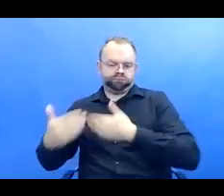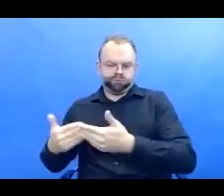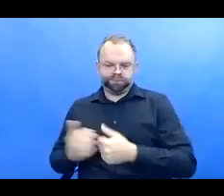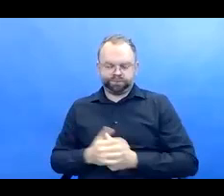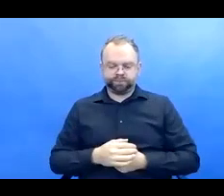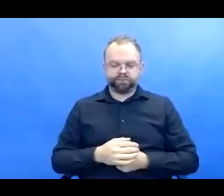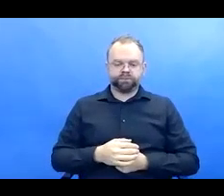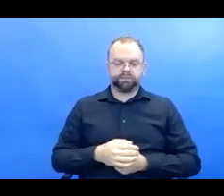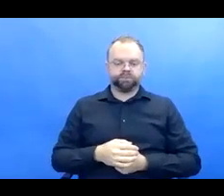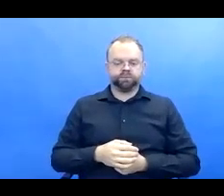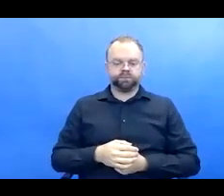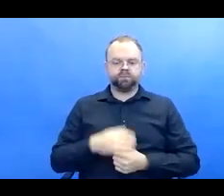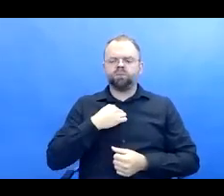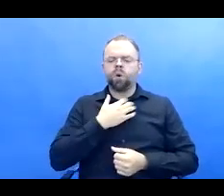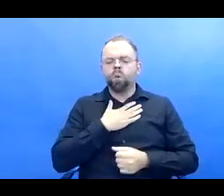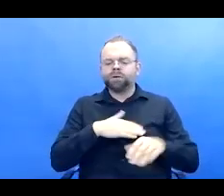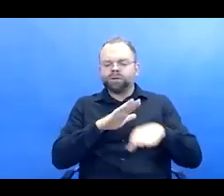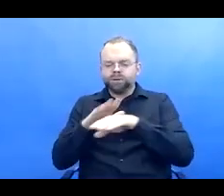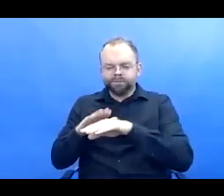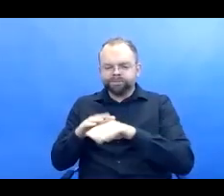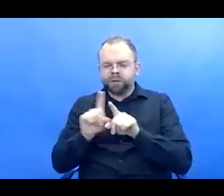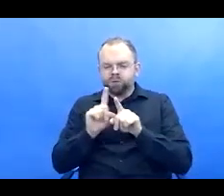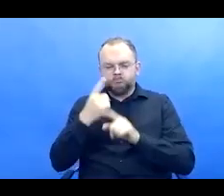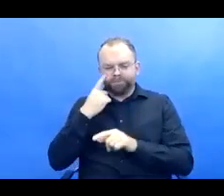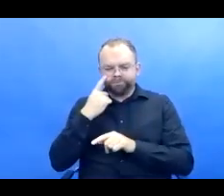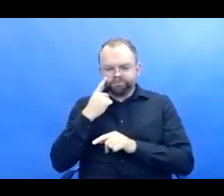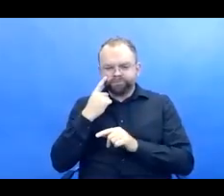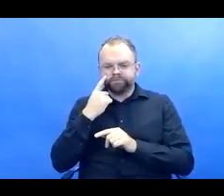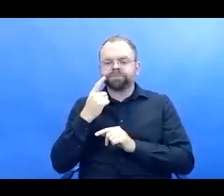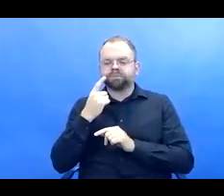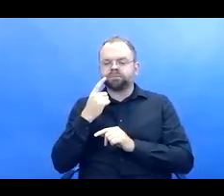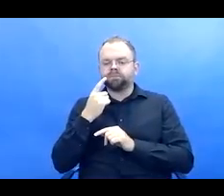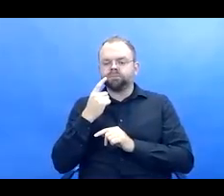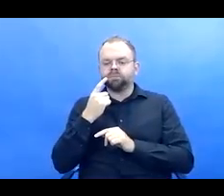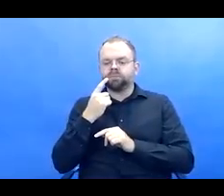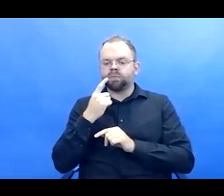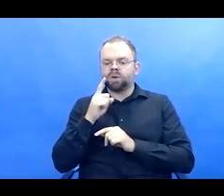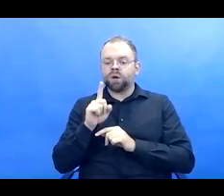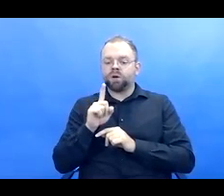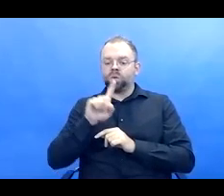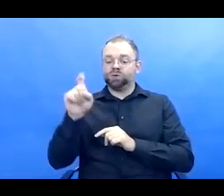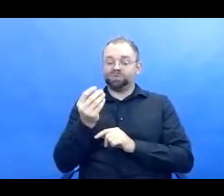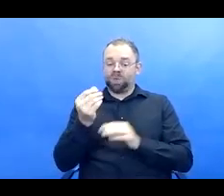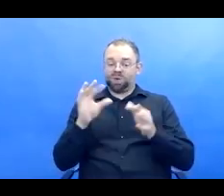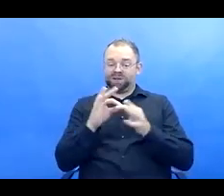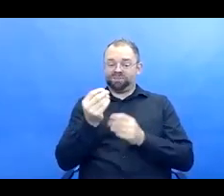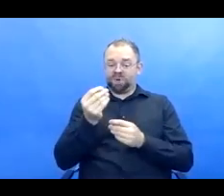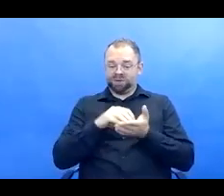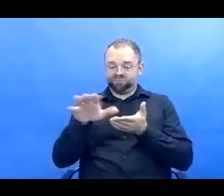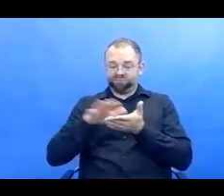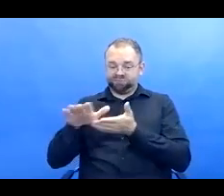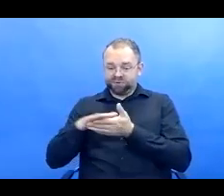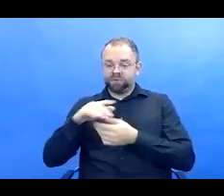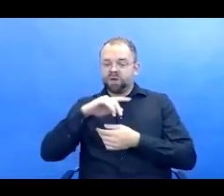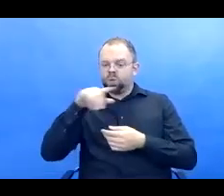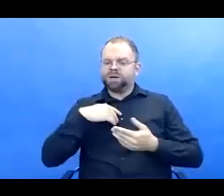with development pathways, but also CBM and DFAT in doing at least 10 country case studies, looking at